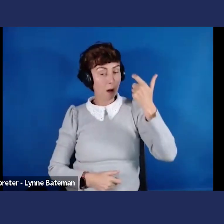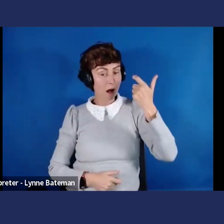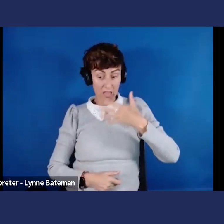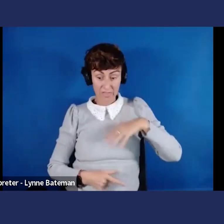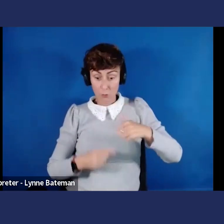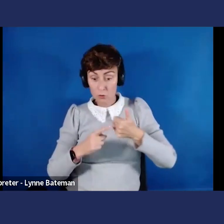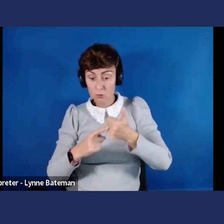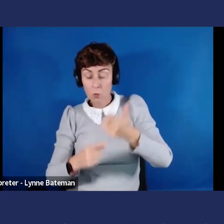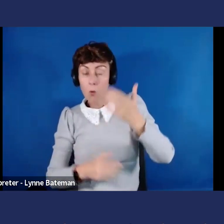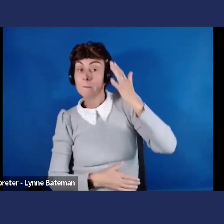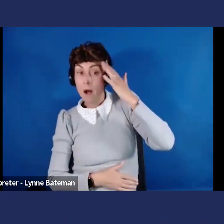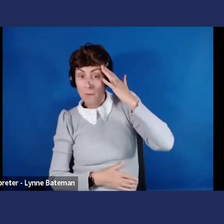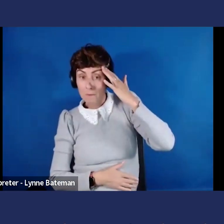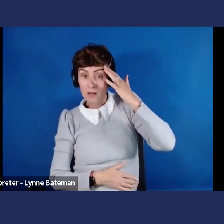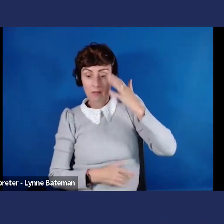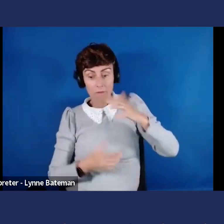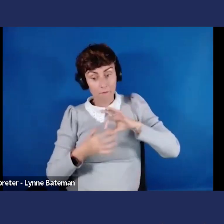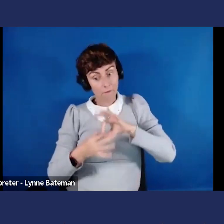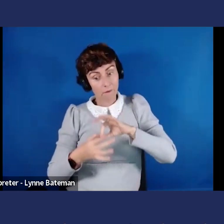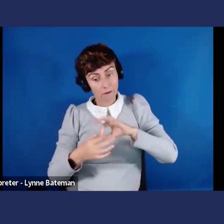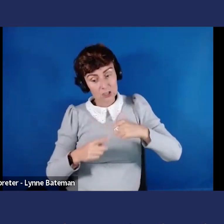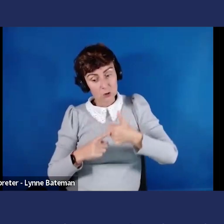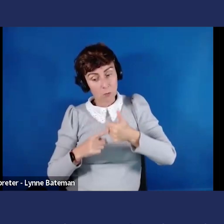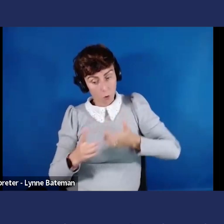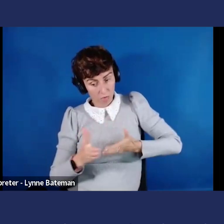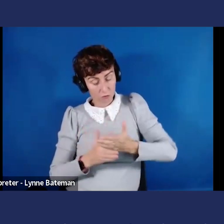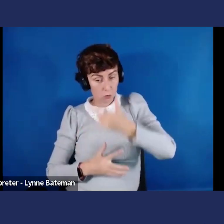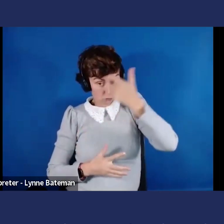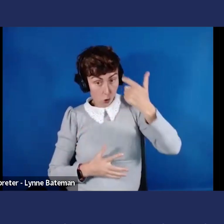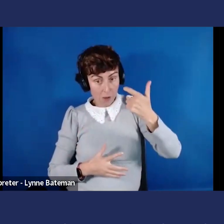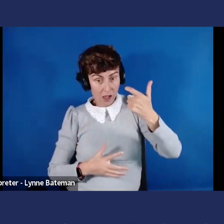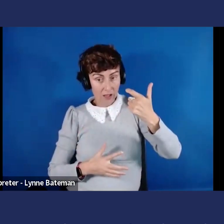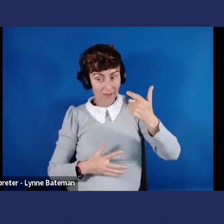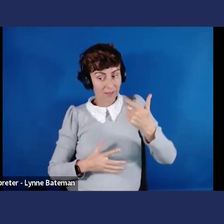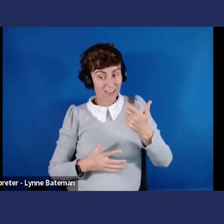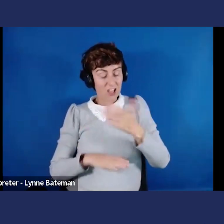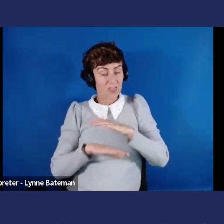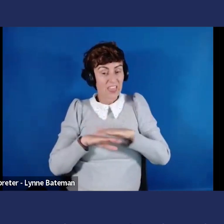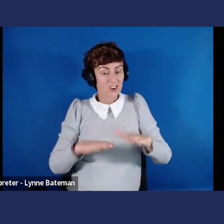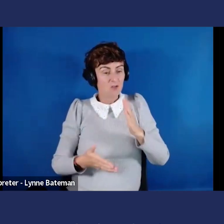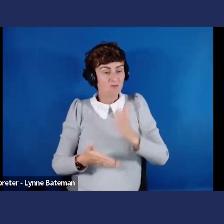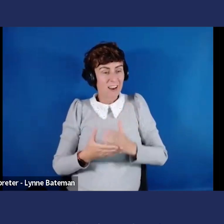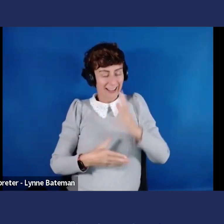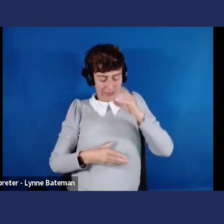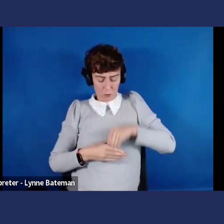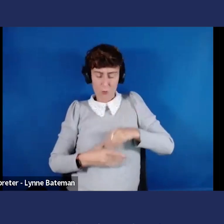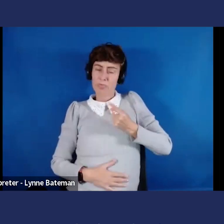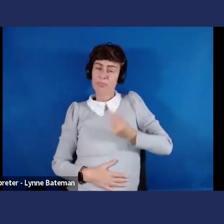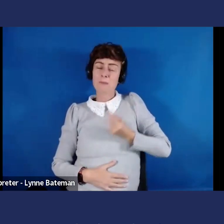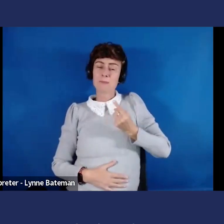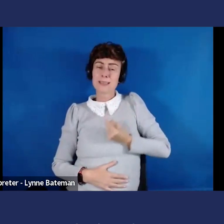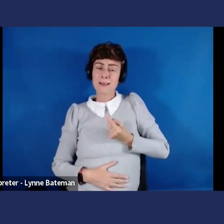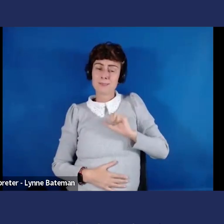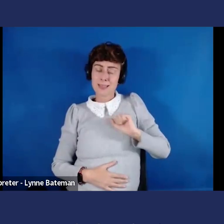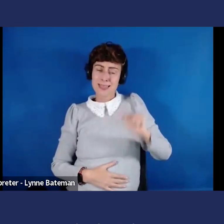mum with experiencing and supporting them through that trauma, without really referencing themselves and what they've experienced and how that